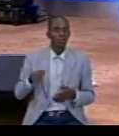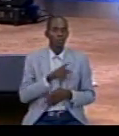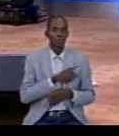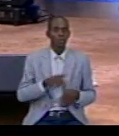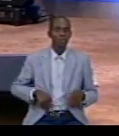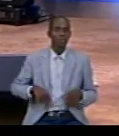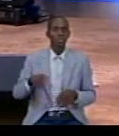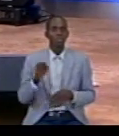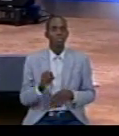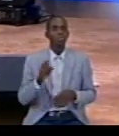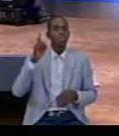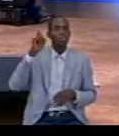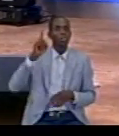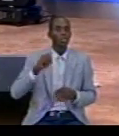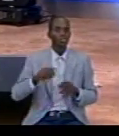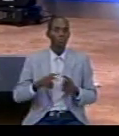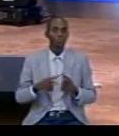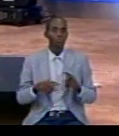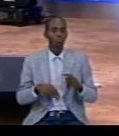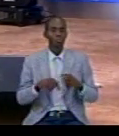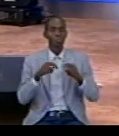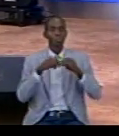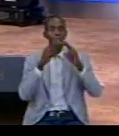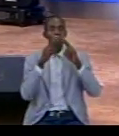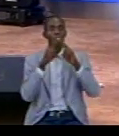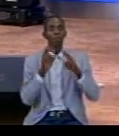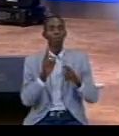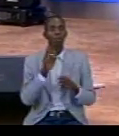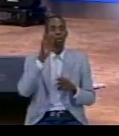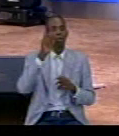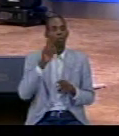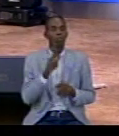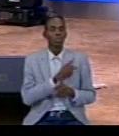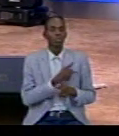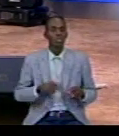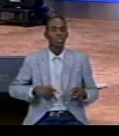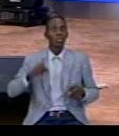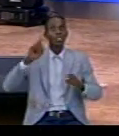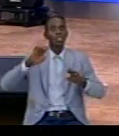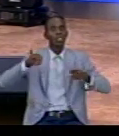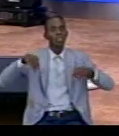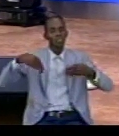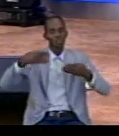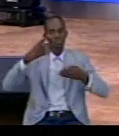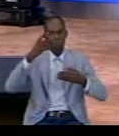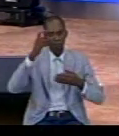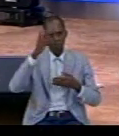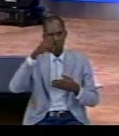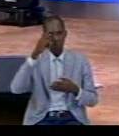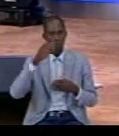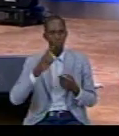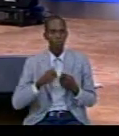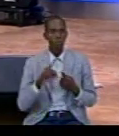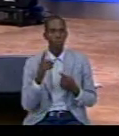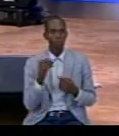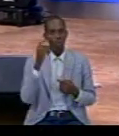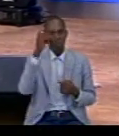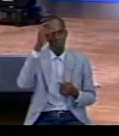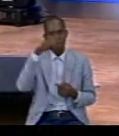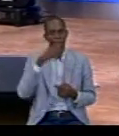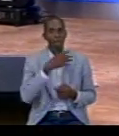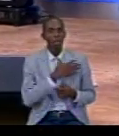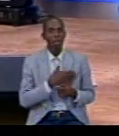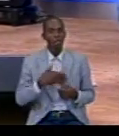does. And setteth up kings, he does. To give, he giveth wisdom unto the wise,